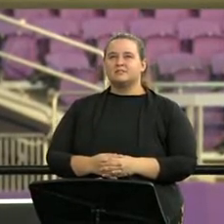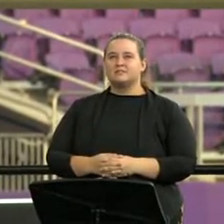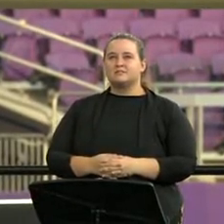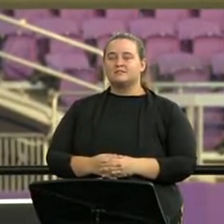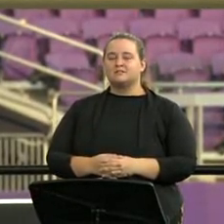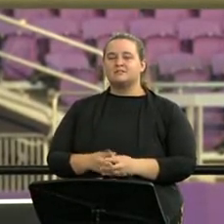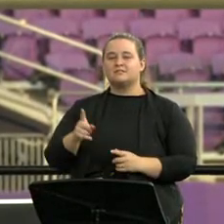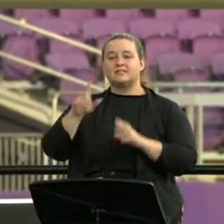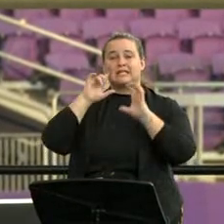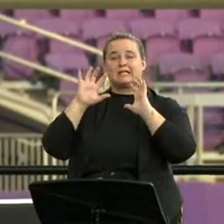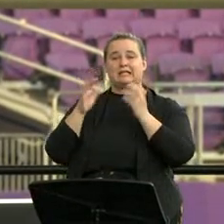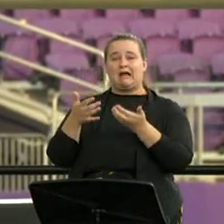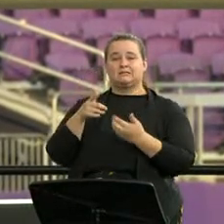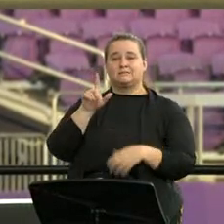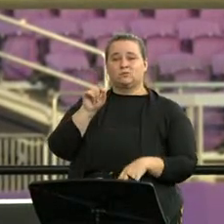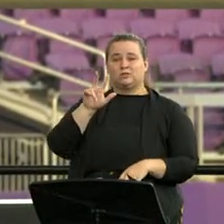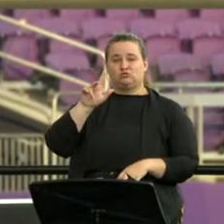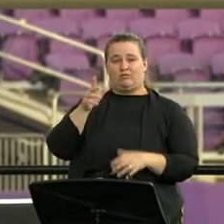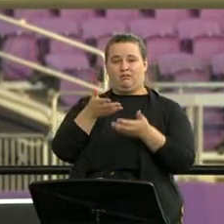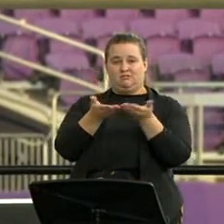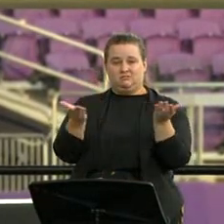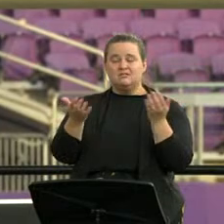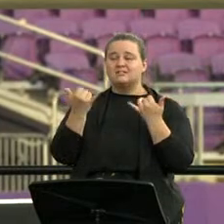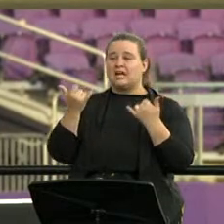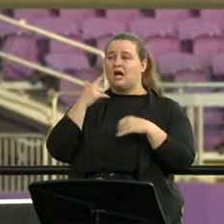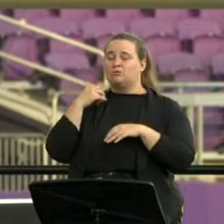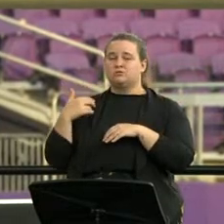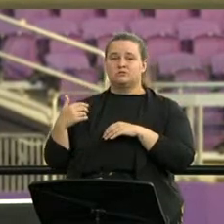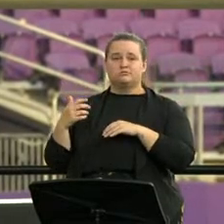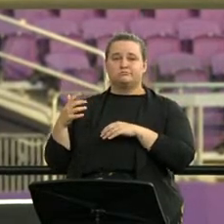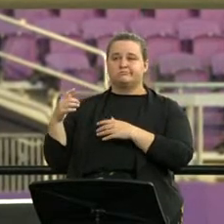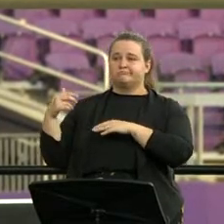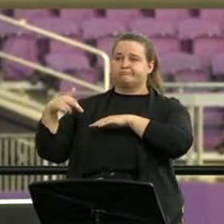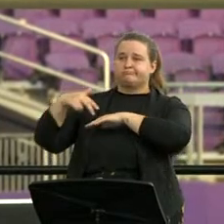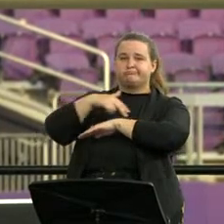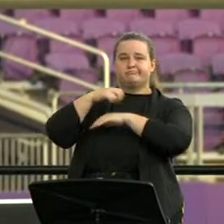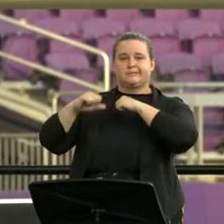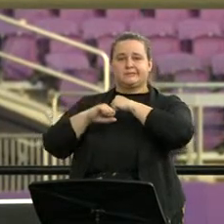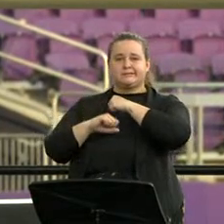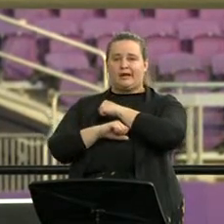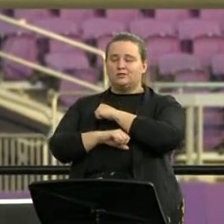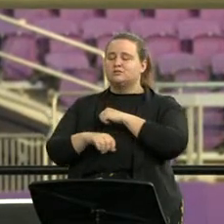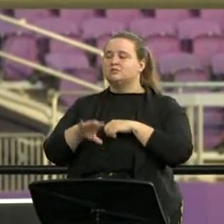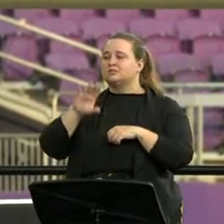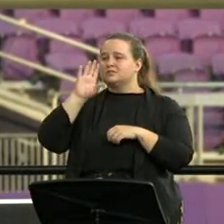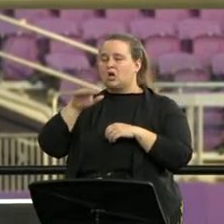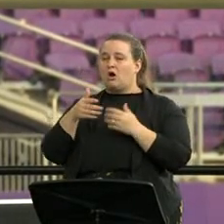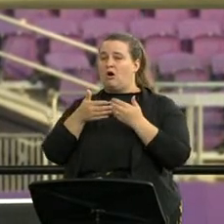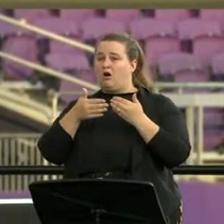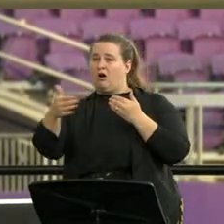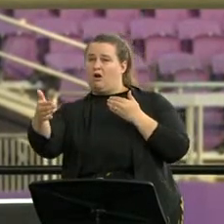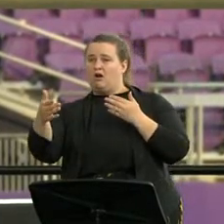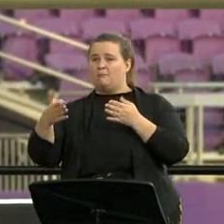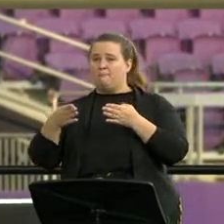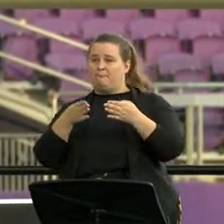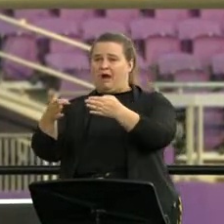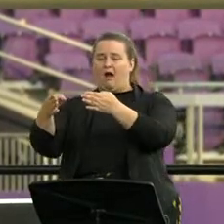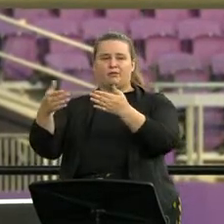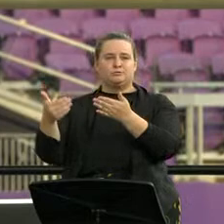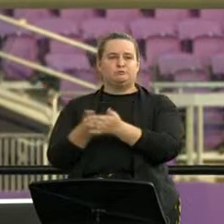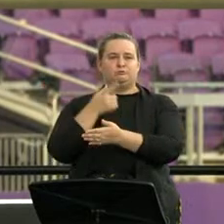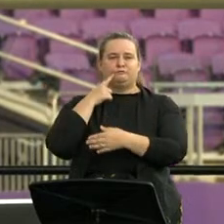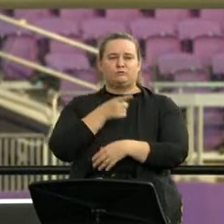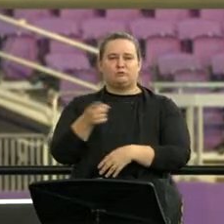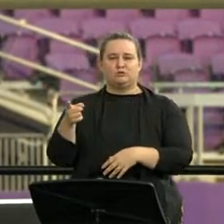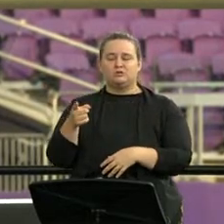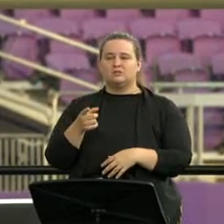To the class of 2023, as you walk across the stage tonight, know that the path ahead of you has never been walked before.